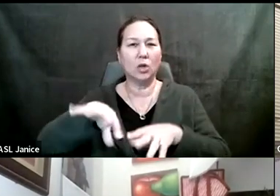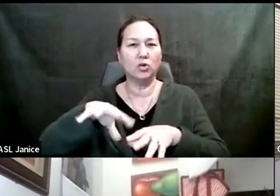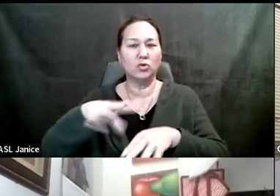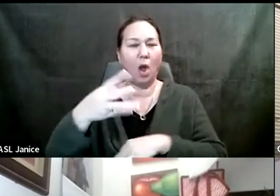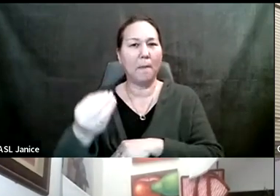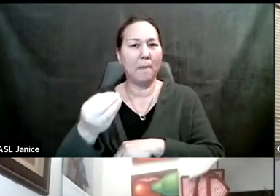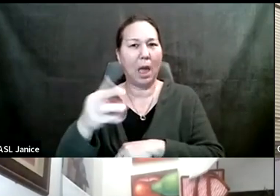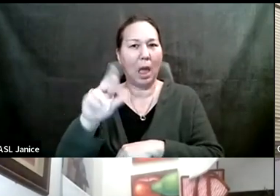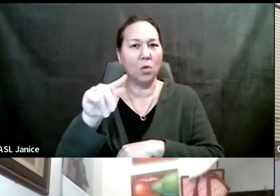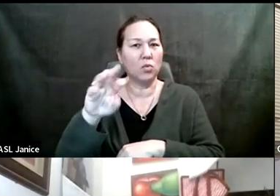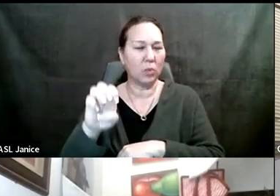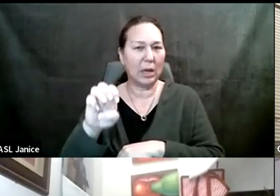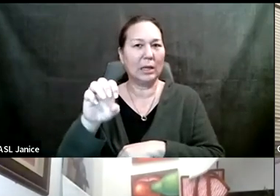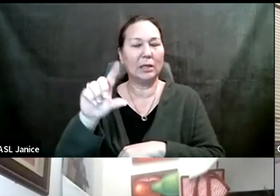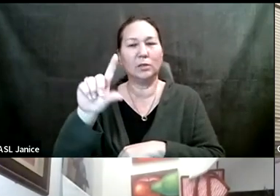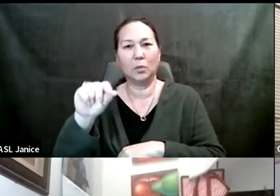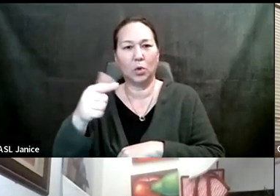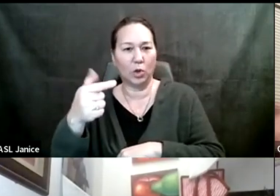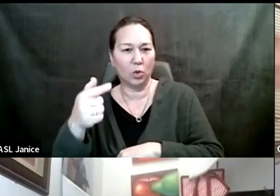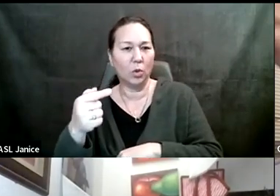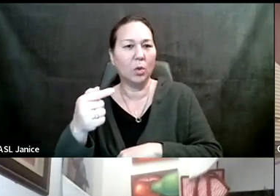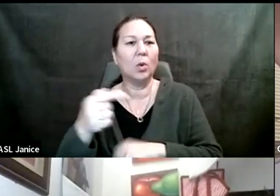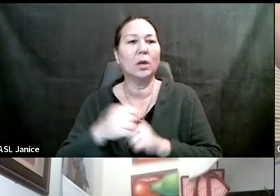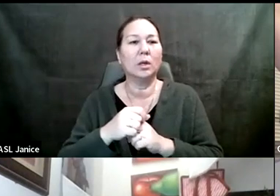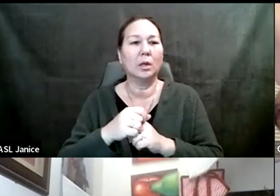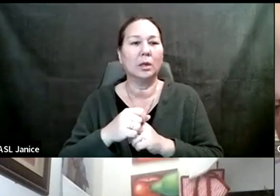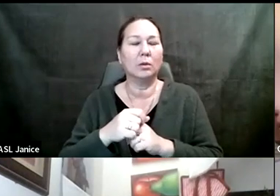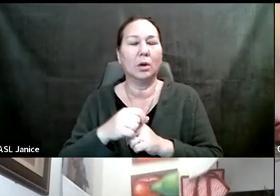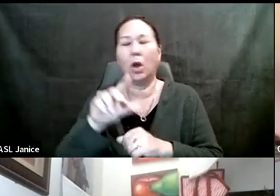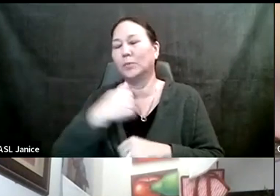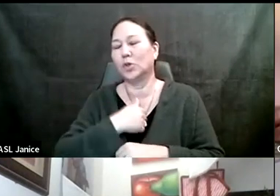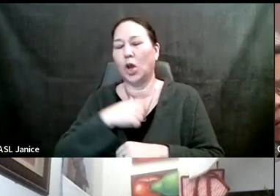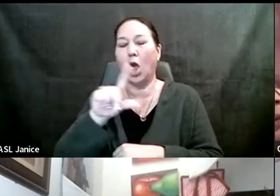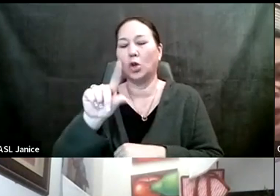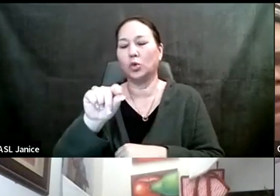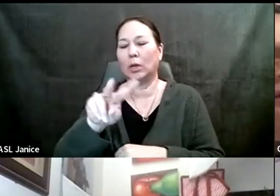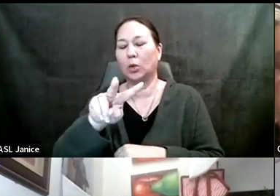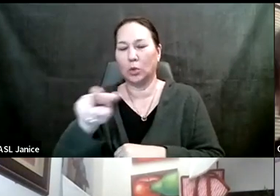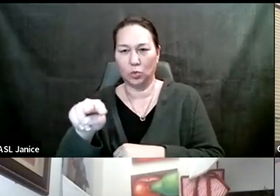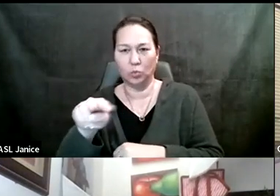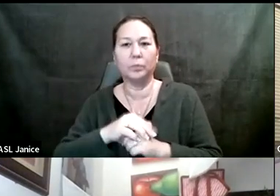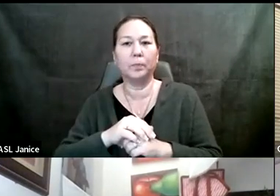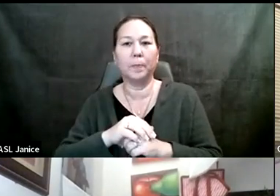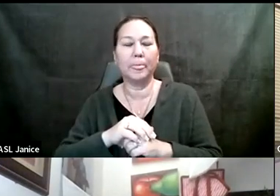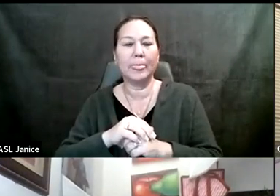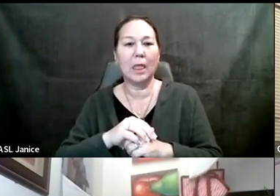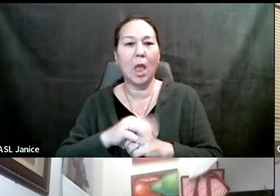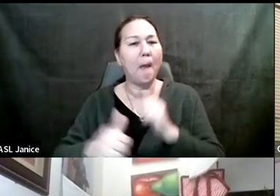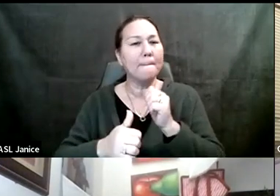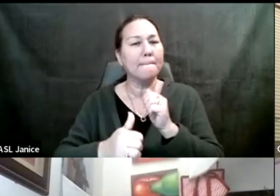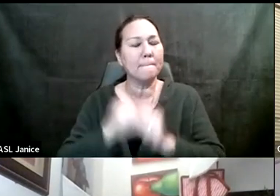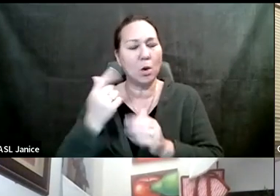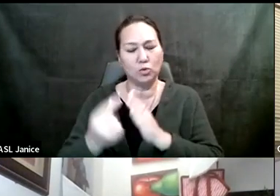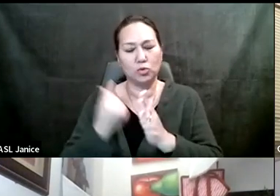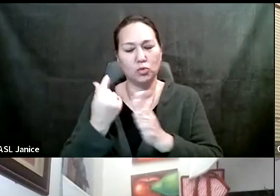due to the cancellation of MCAS testing in the spring of 2020 this was pandemic um most graduates